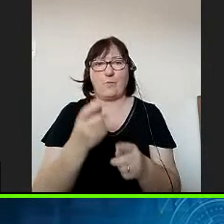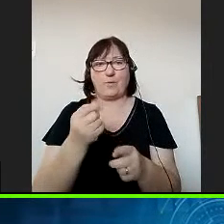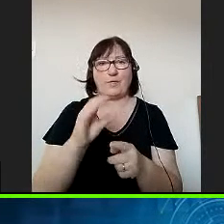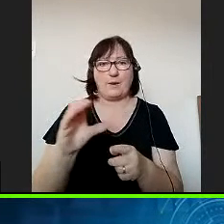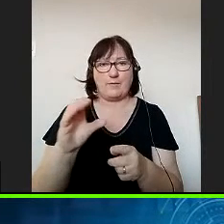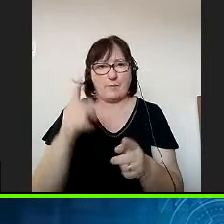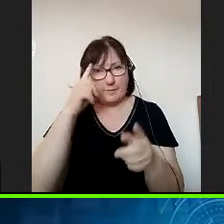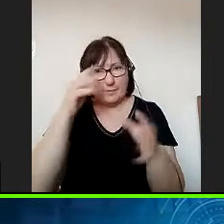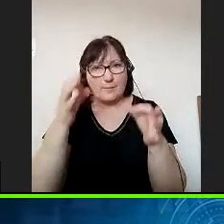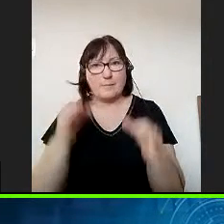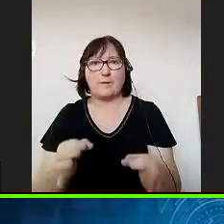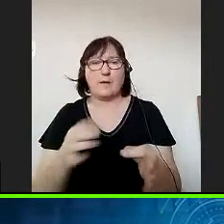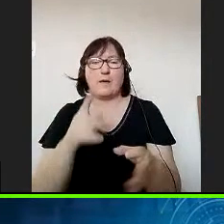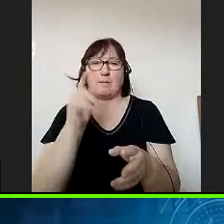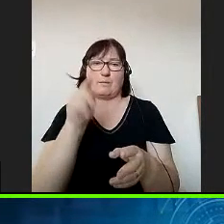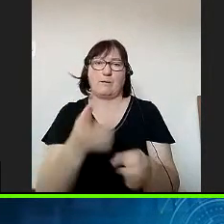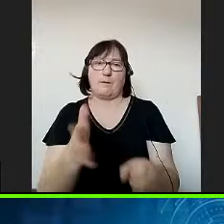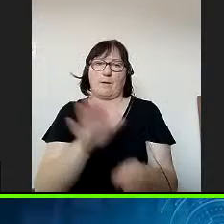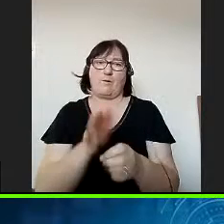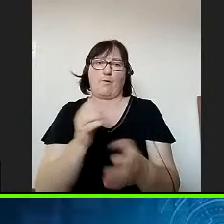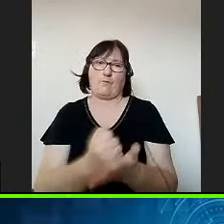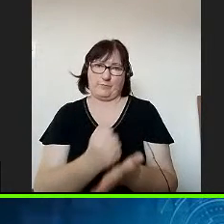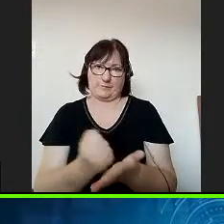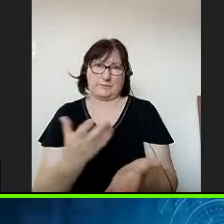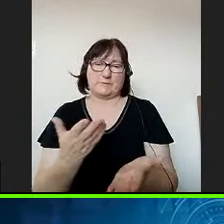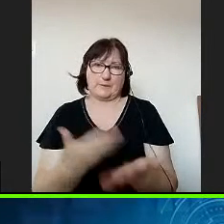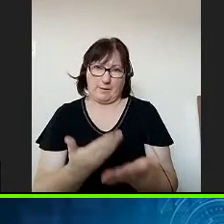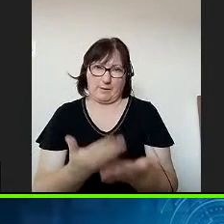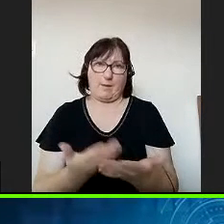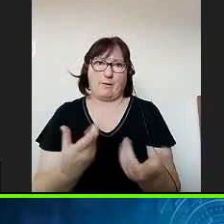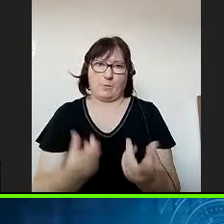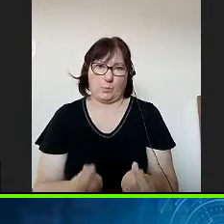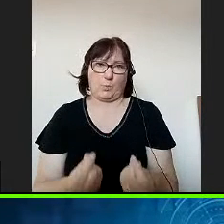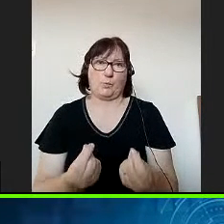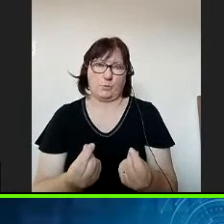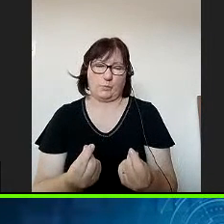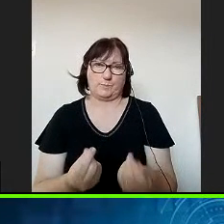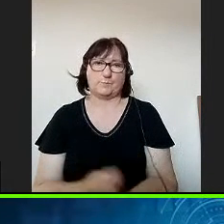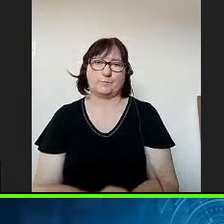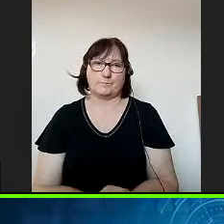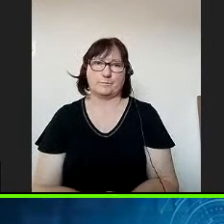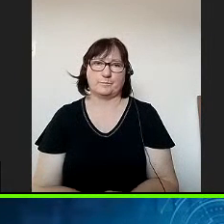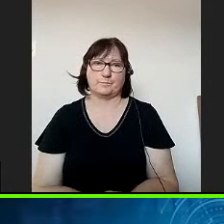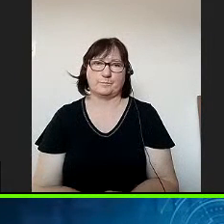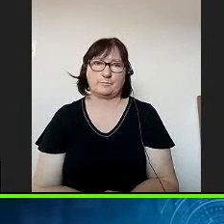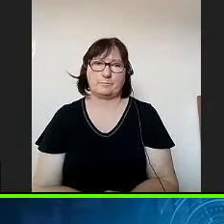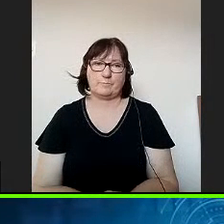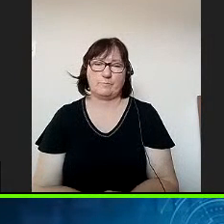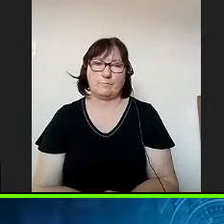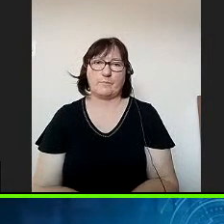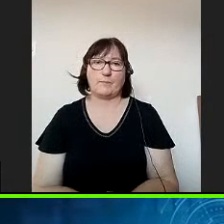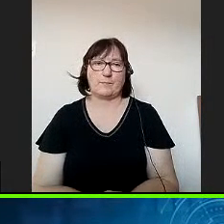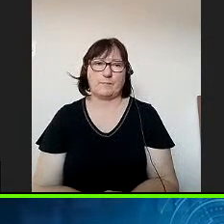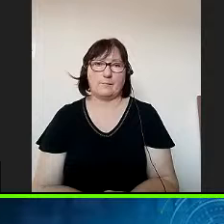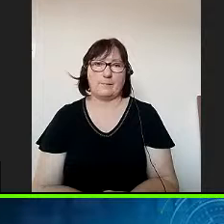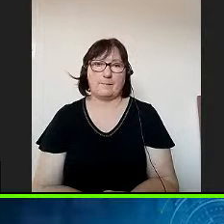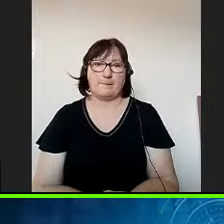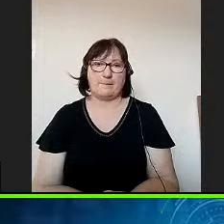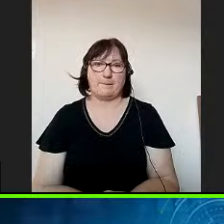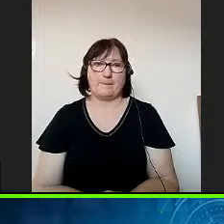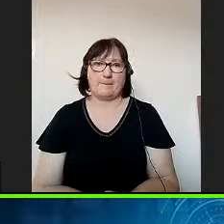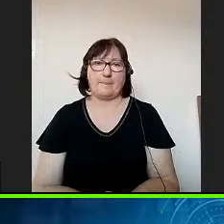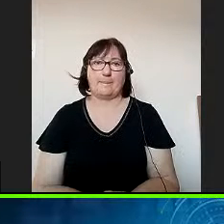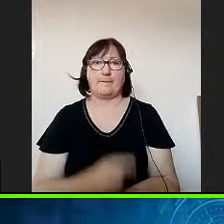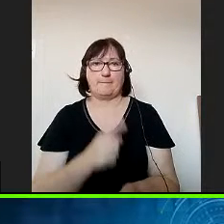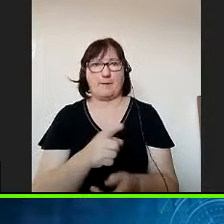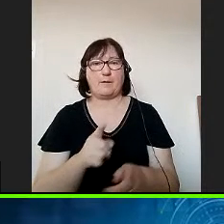office. That's Silwane and Lydia's section. Where they could also come and give a finding.